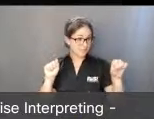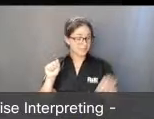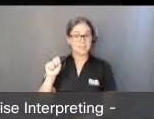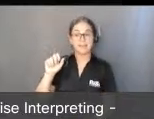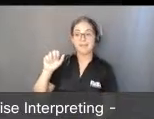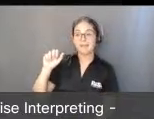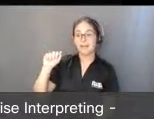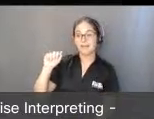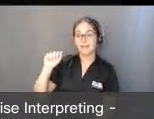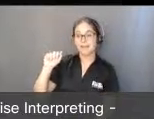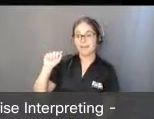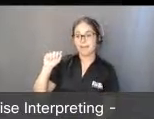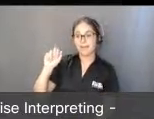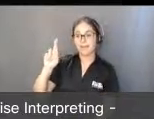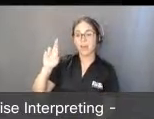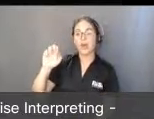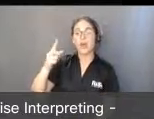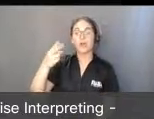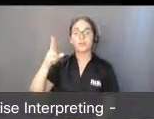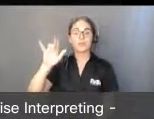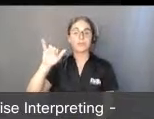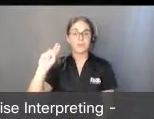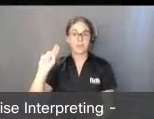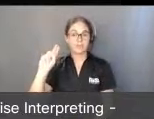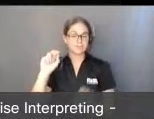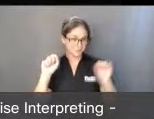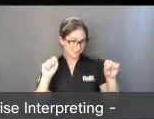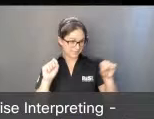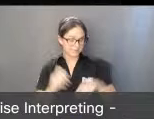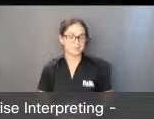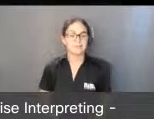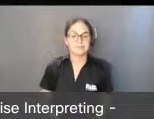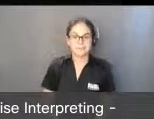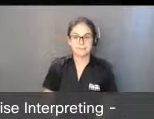Arigin? Yes. Thank you.